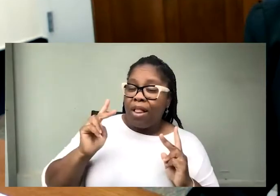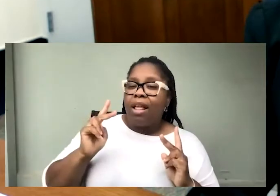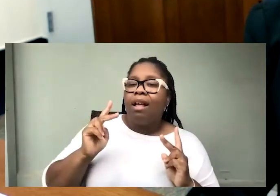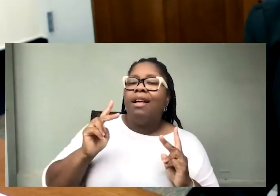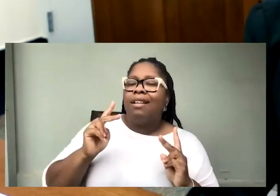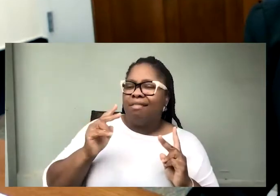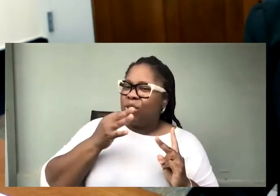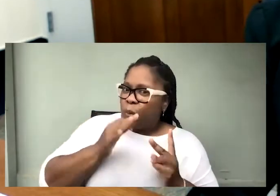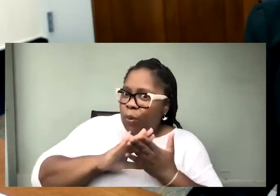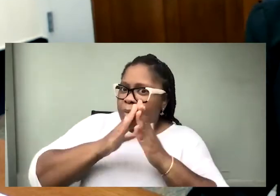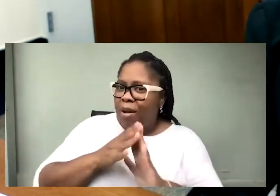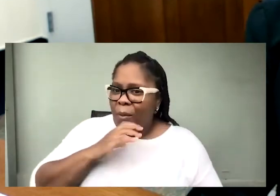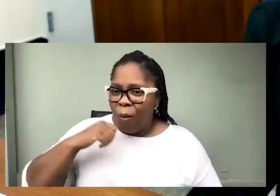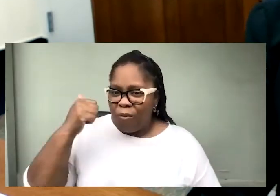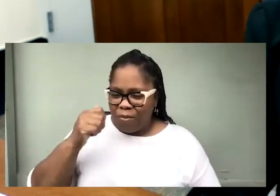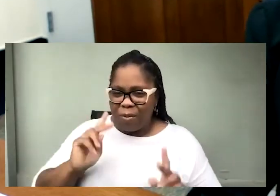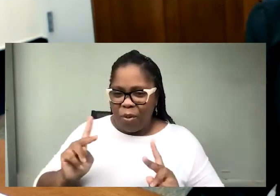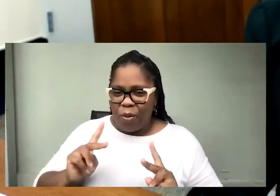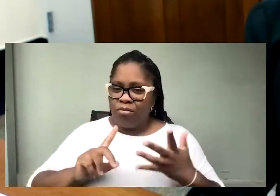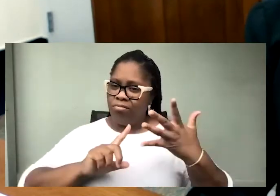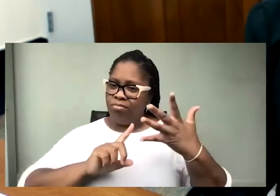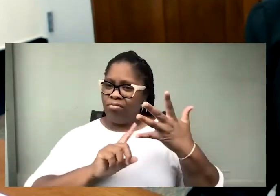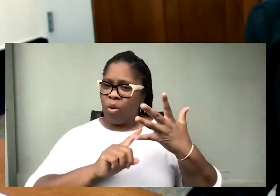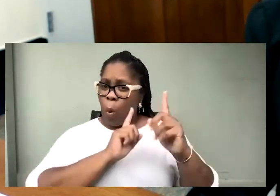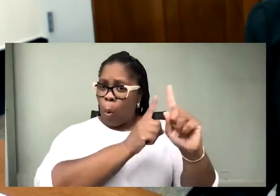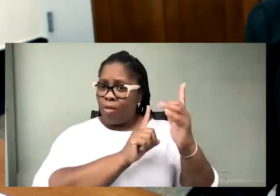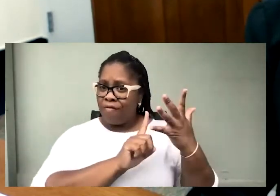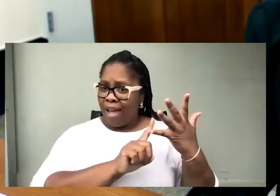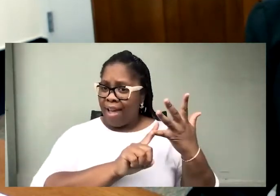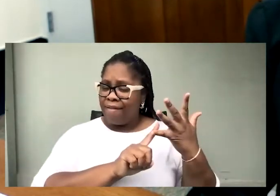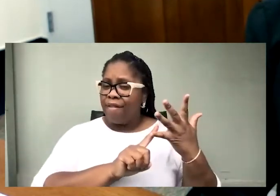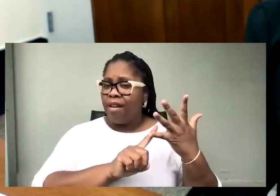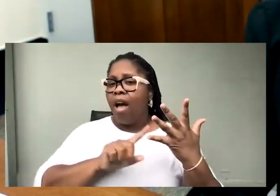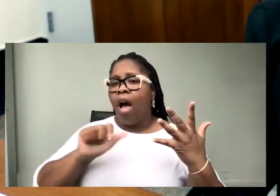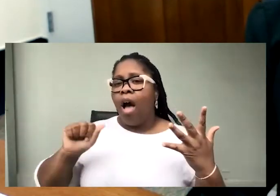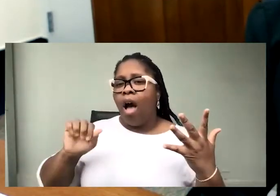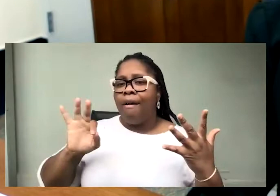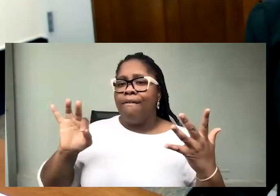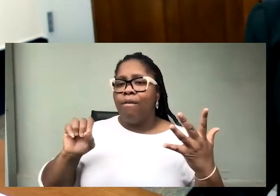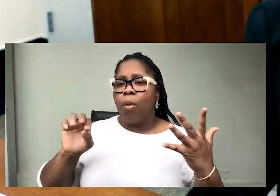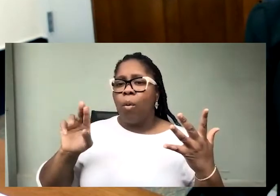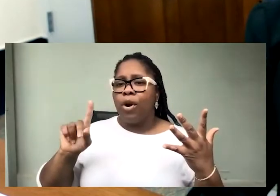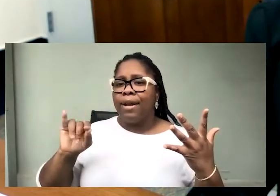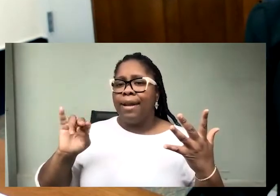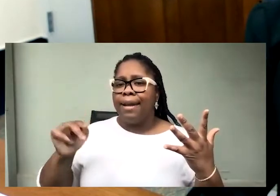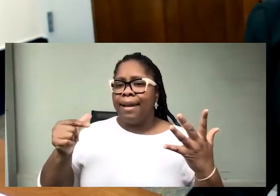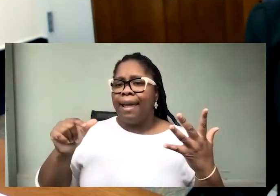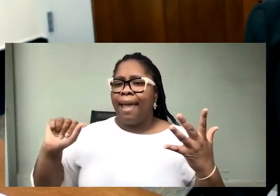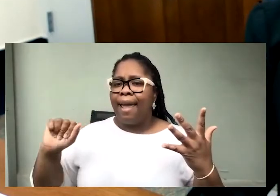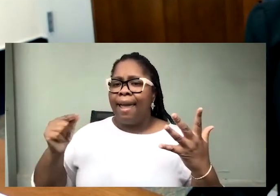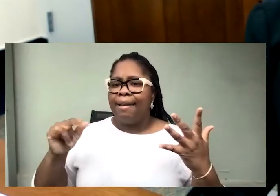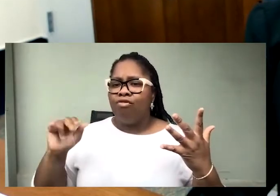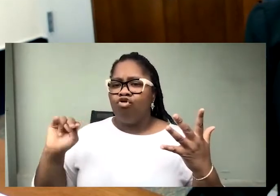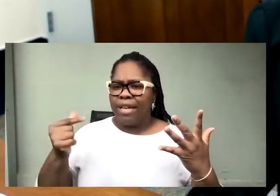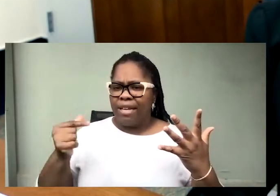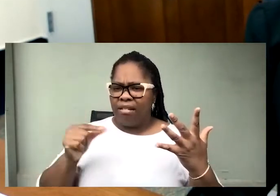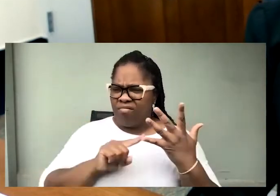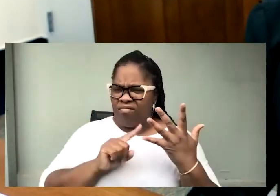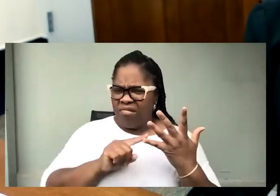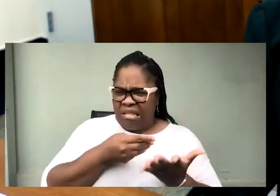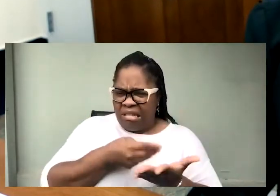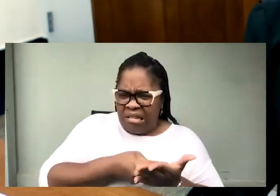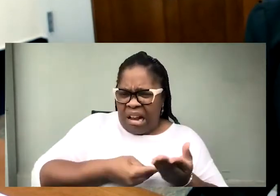number 5 of the Master Plan for Aging, titled Affording Aging, aims to close the equity gap and increase